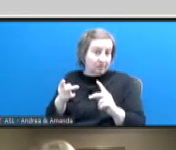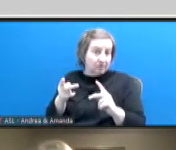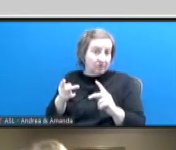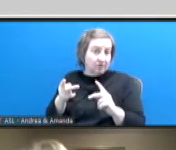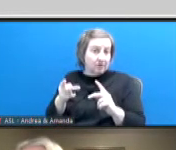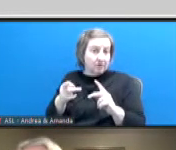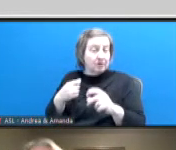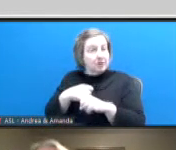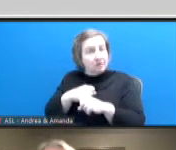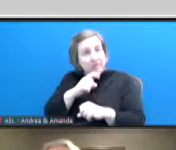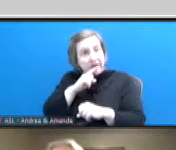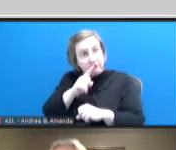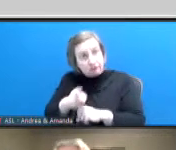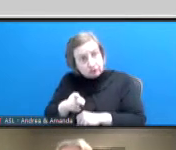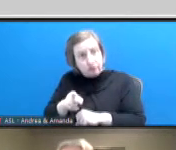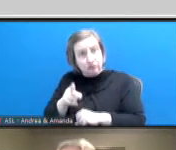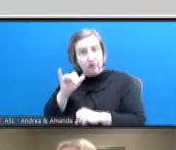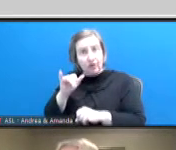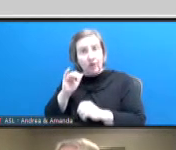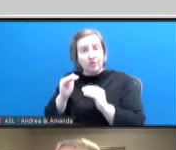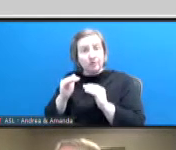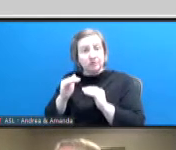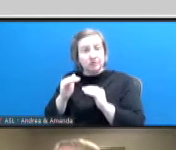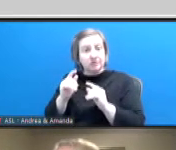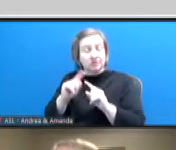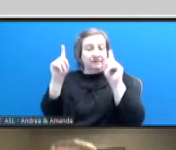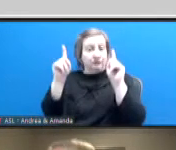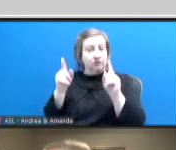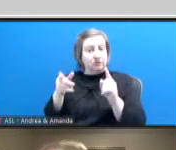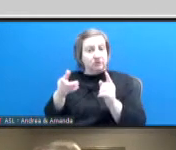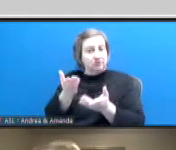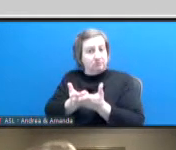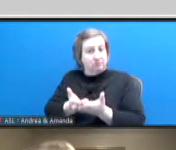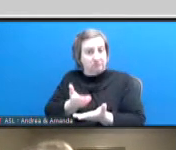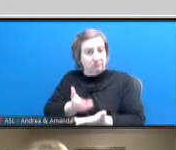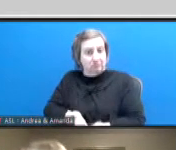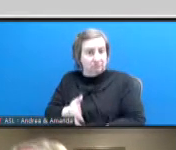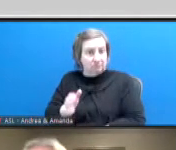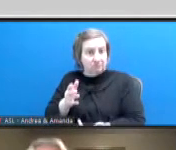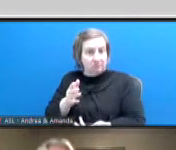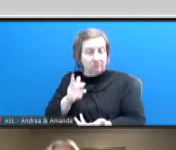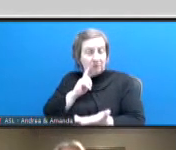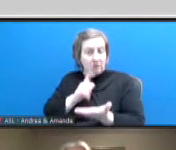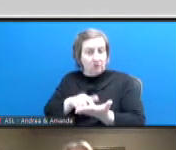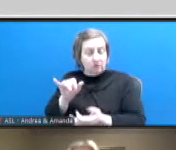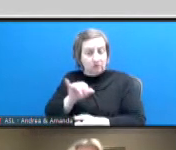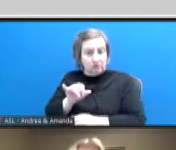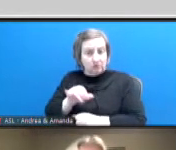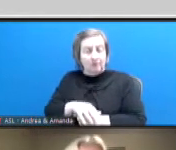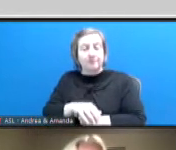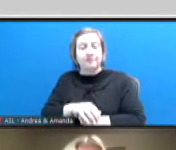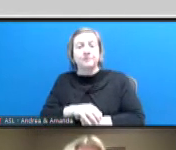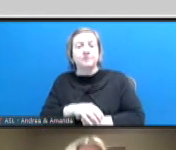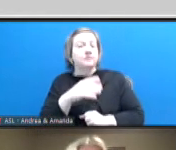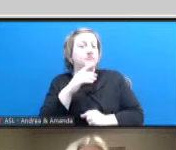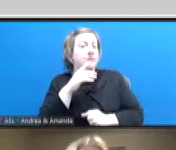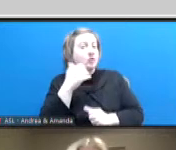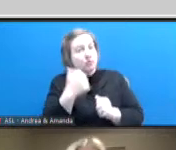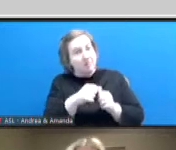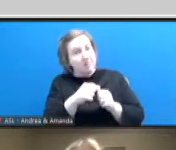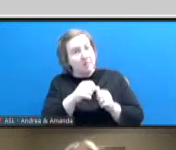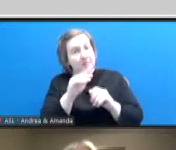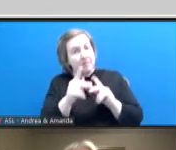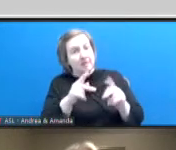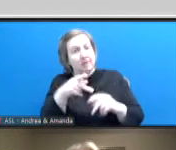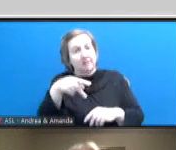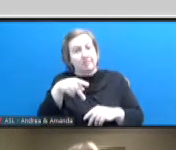to make sure that those disparities are justified. Okay, and thank you. And I'll just remind folks that the PCCEP, which